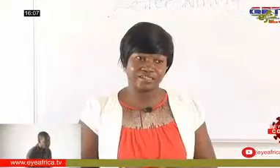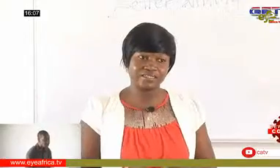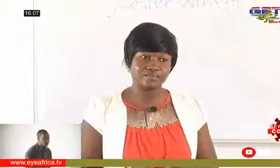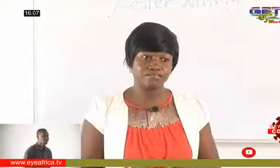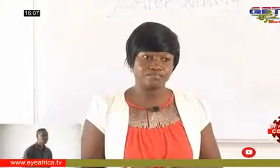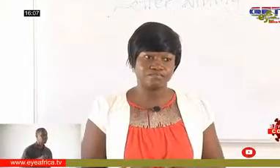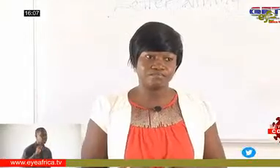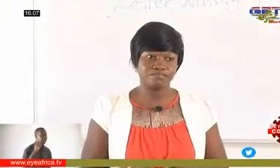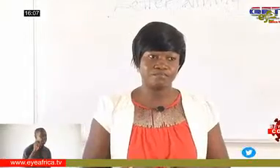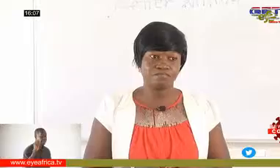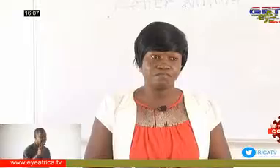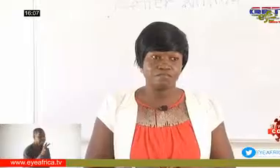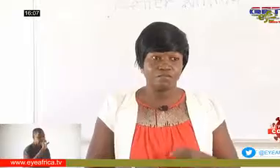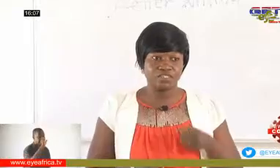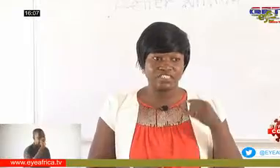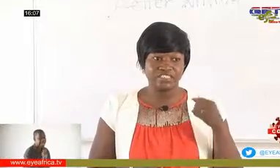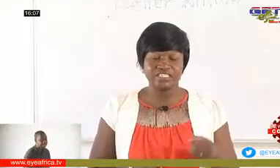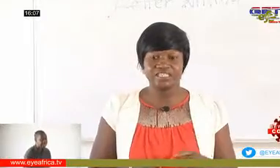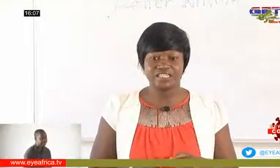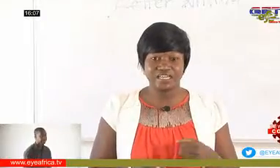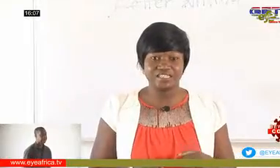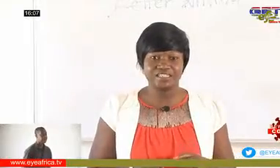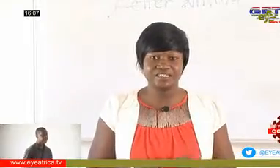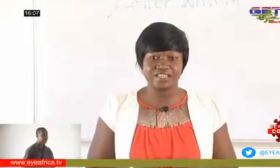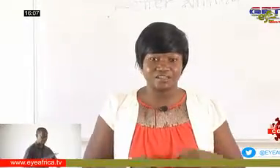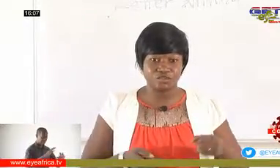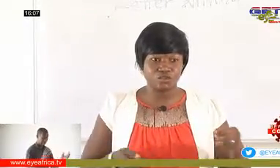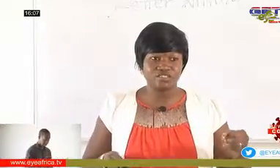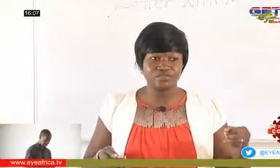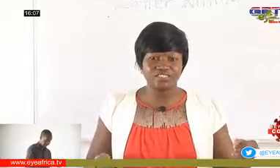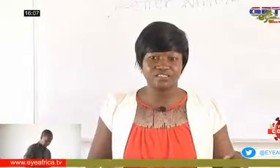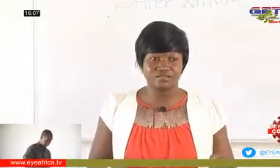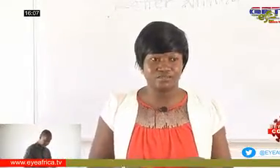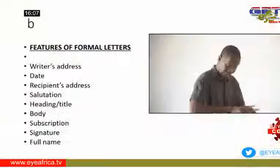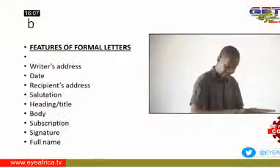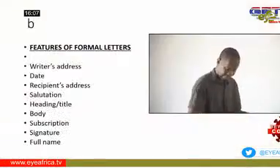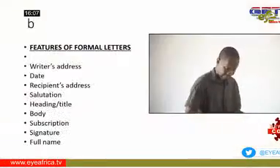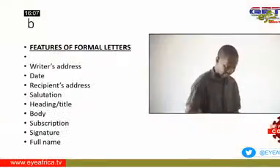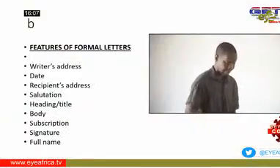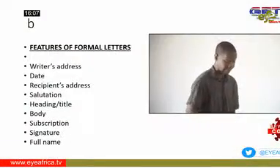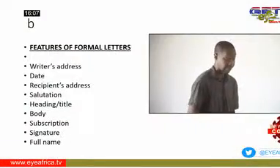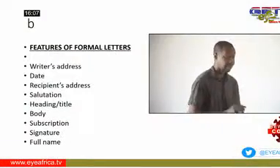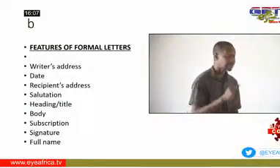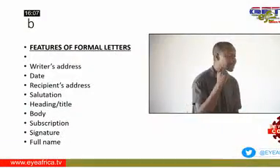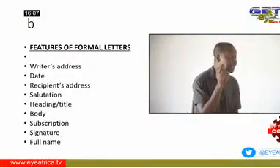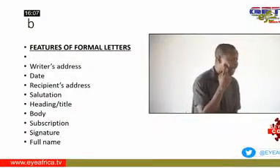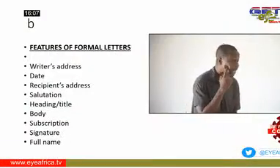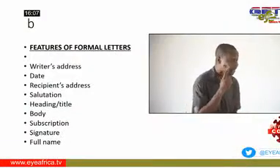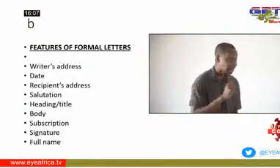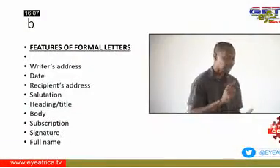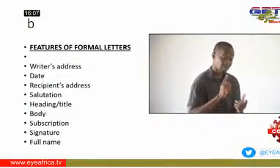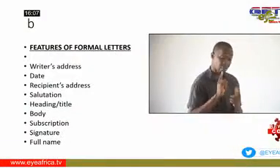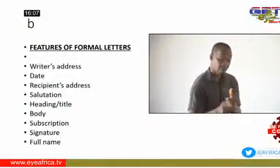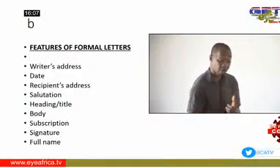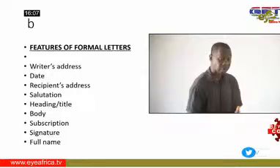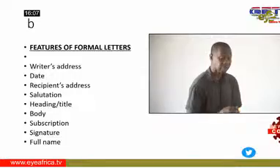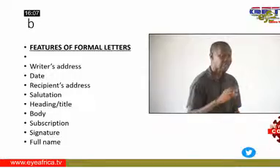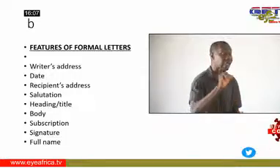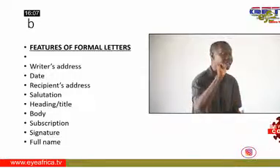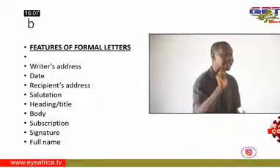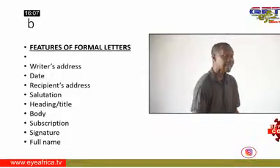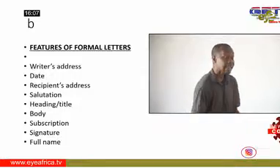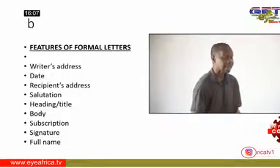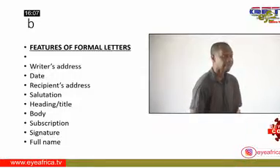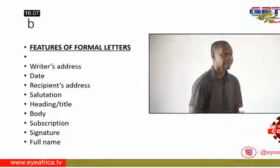writer's address, but the date and the address are two different things. So from the writer's address, you move on